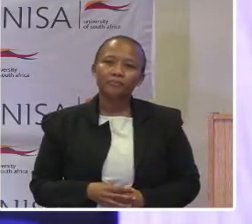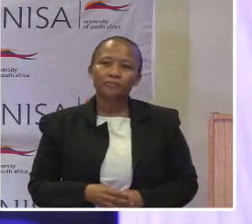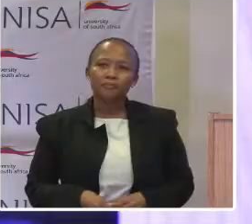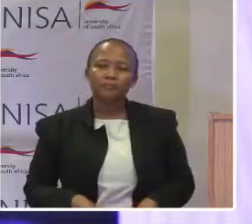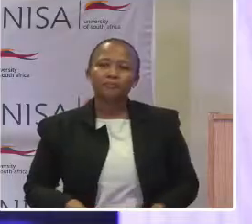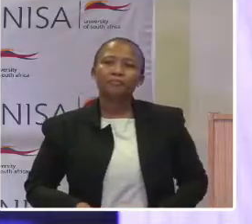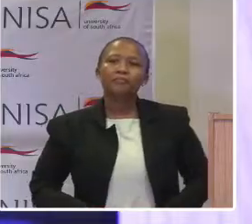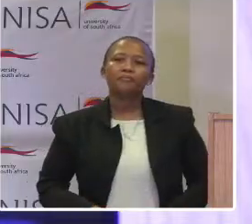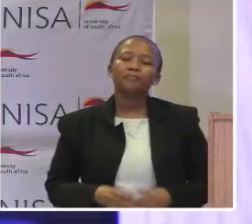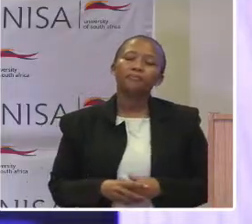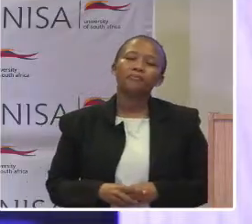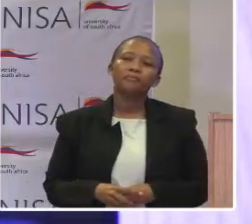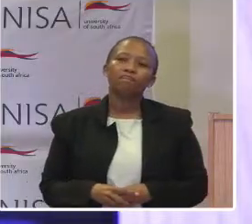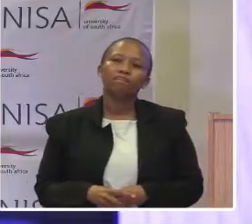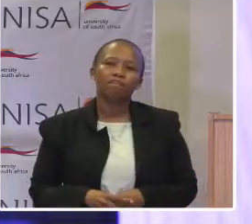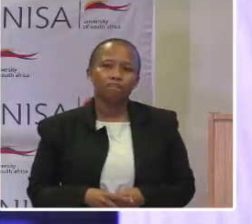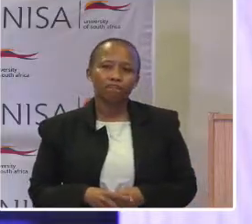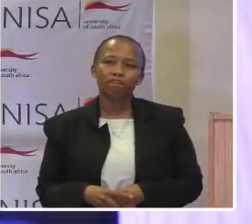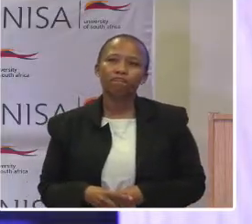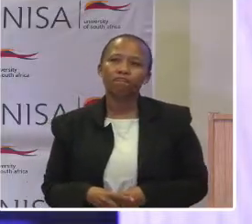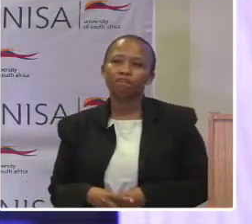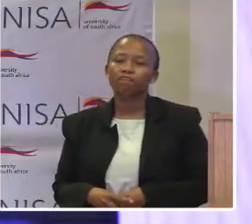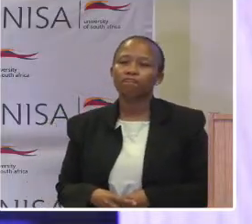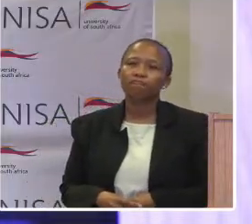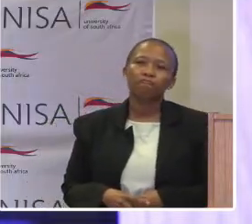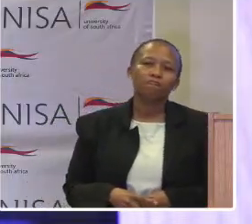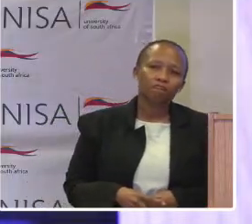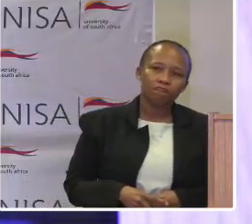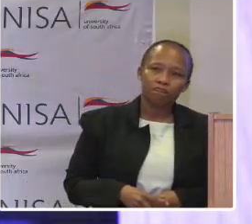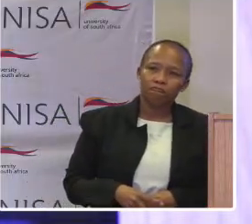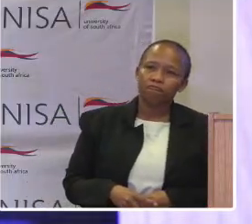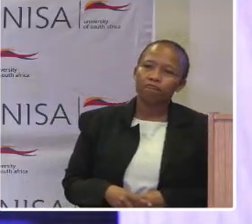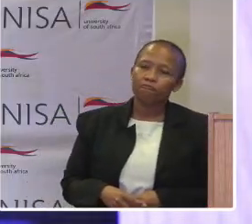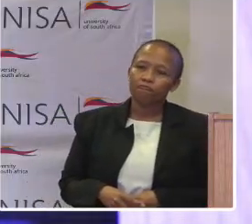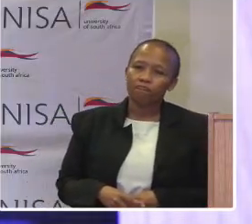In addition to what I am saying, I'm inviting